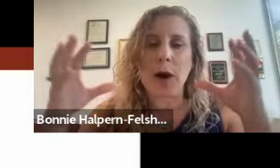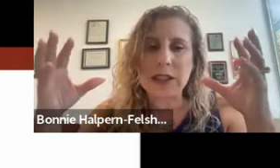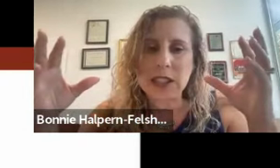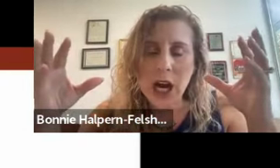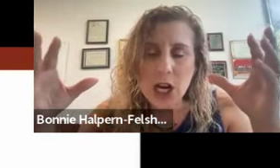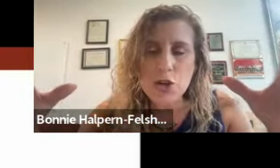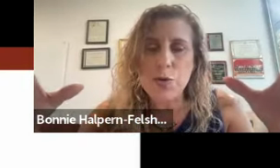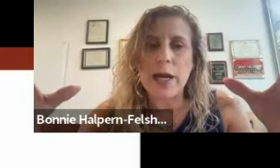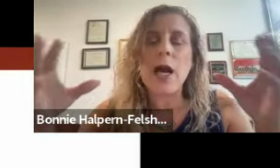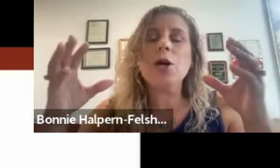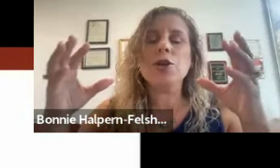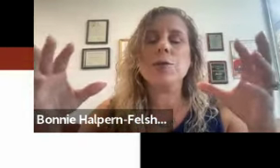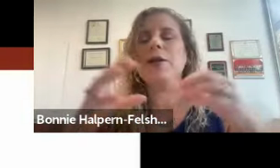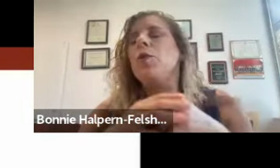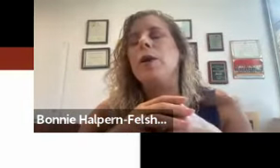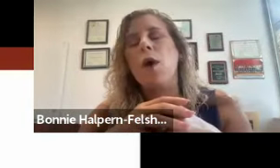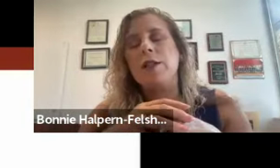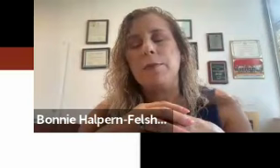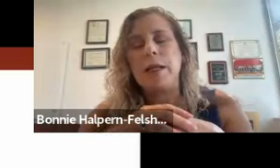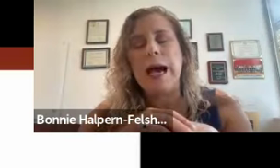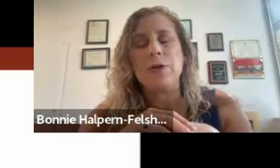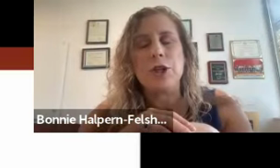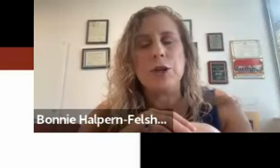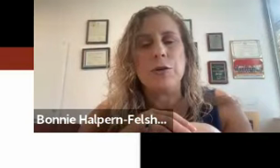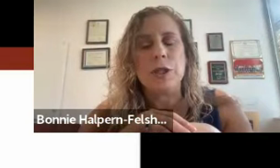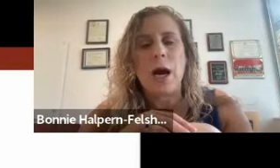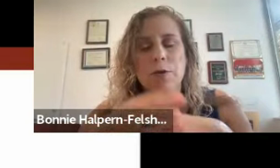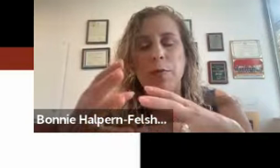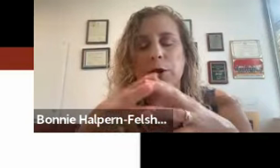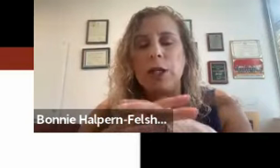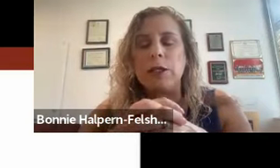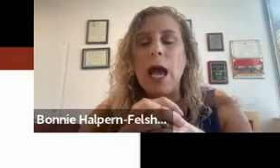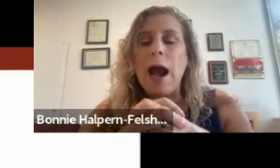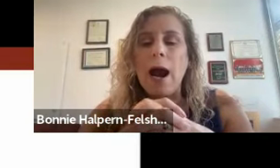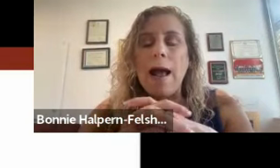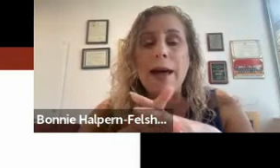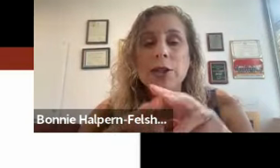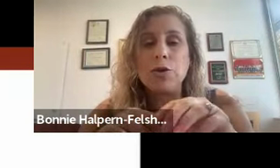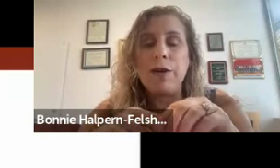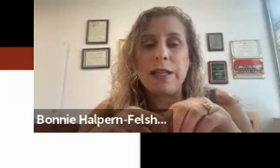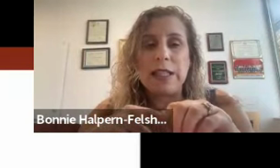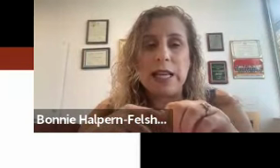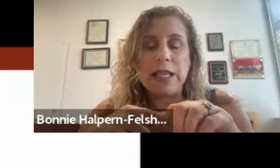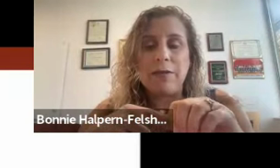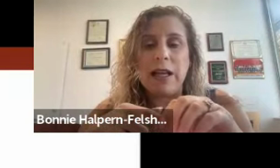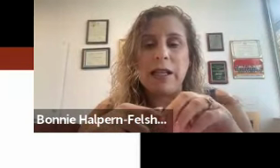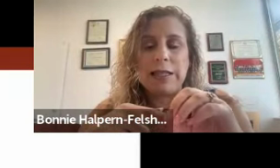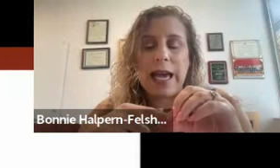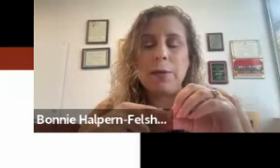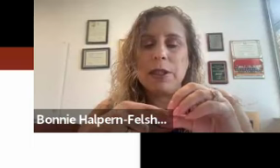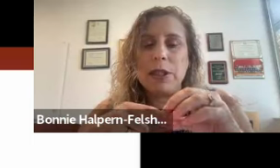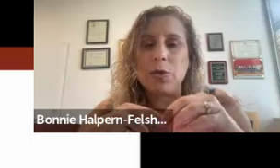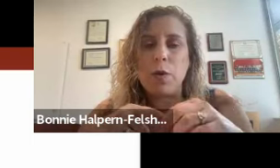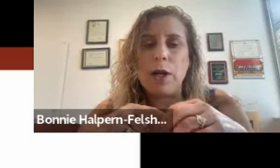21 across the country, be 21 to be allowed to use to purchase. And that is true for any states that have